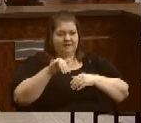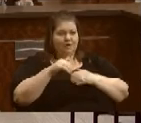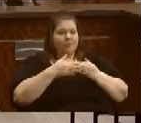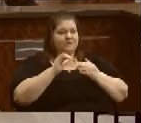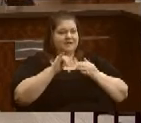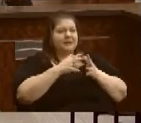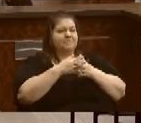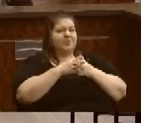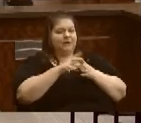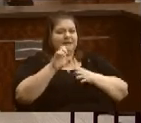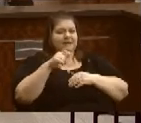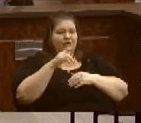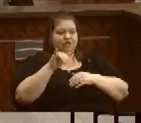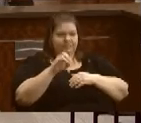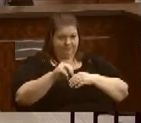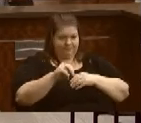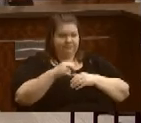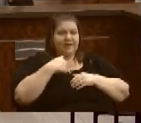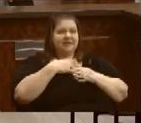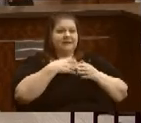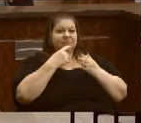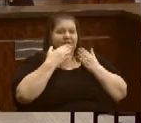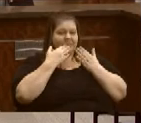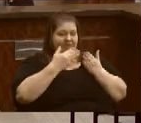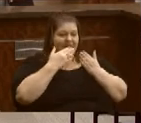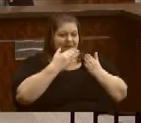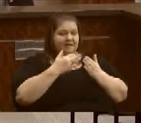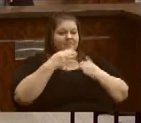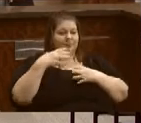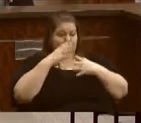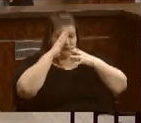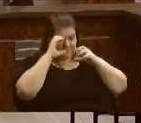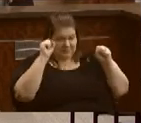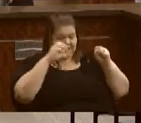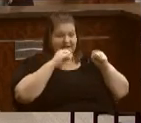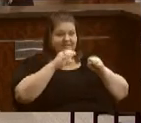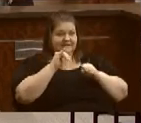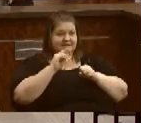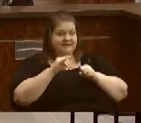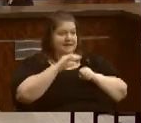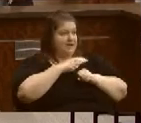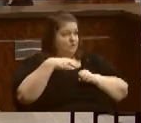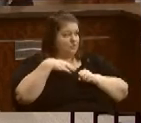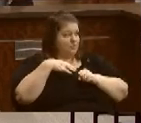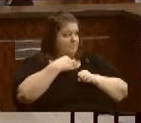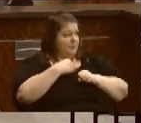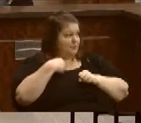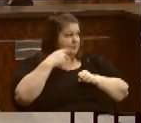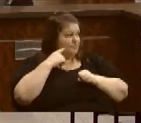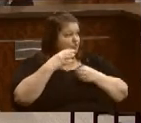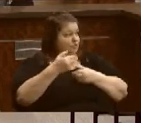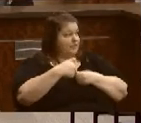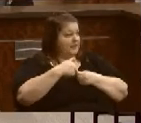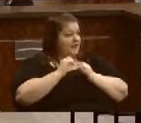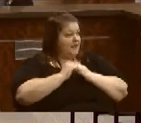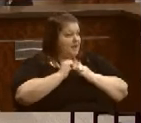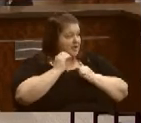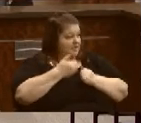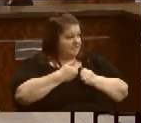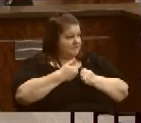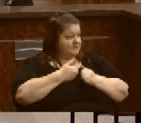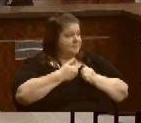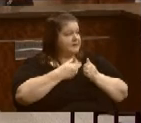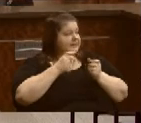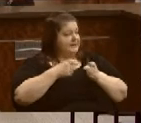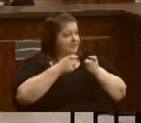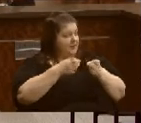I would like to thank the president and the city council members for joining us and giving us an opportunity to